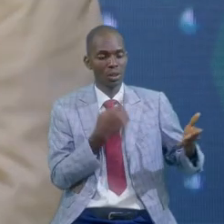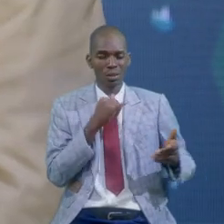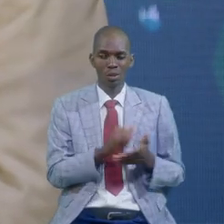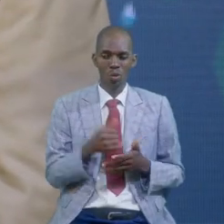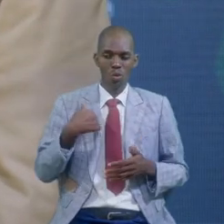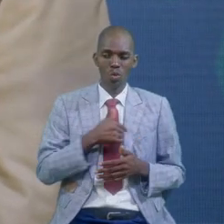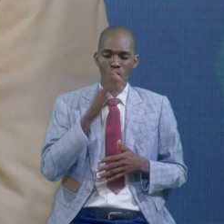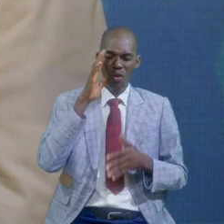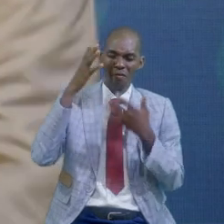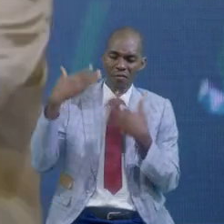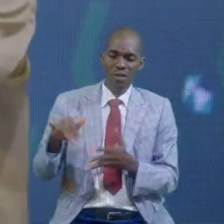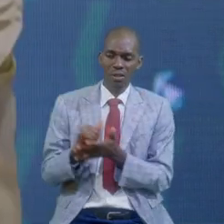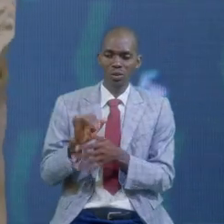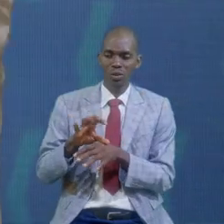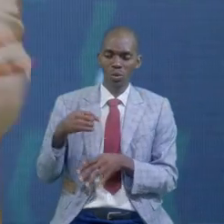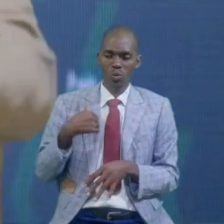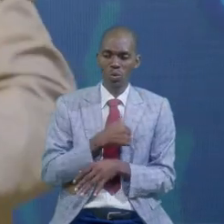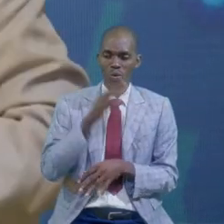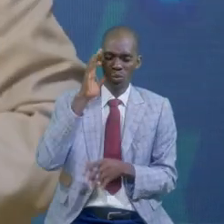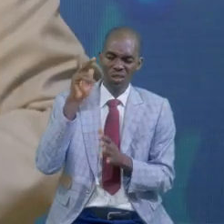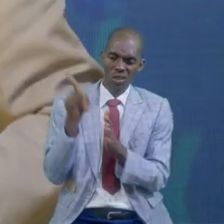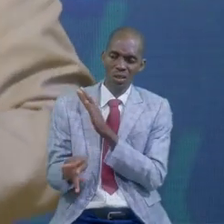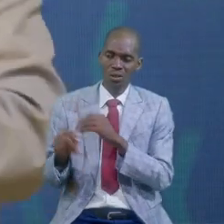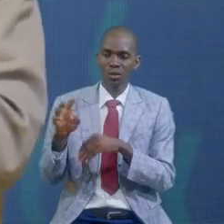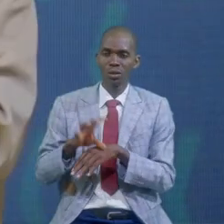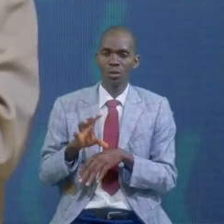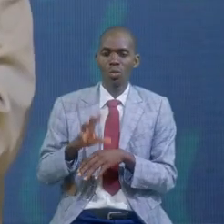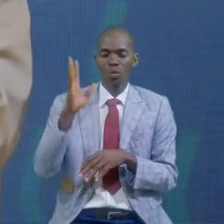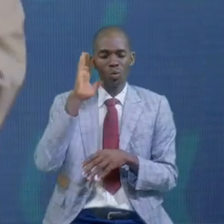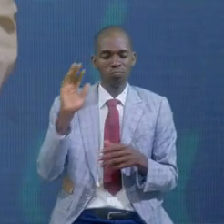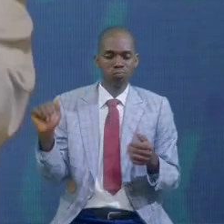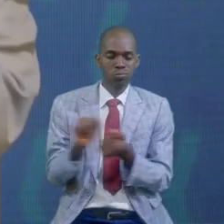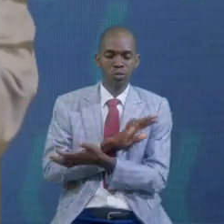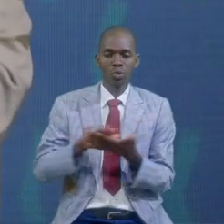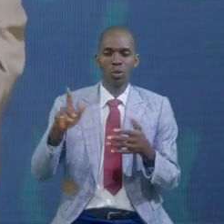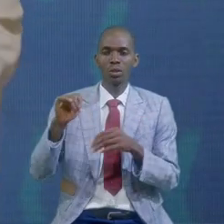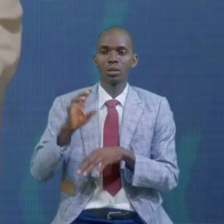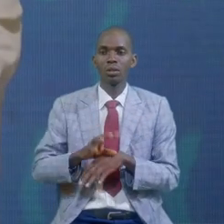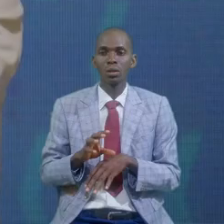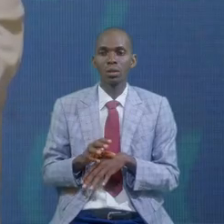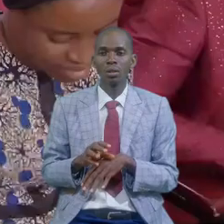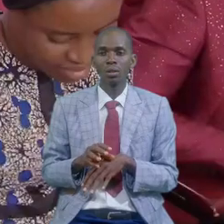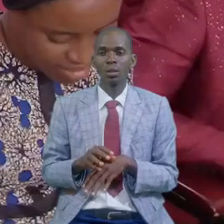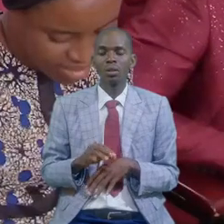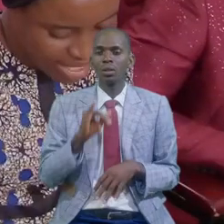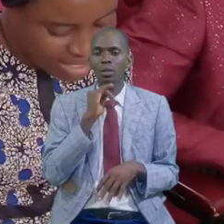the church. They exterminate the church. Is the church here this morning?